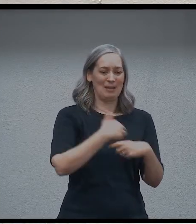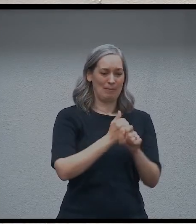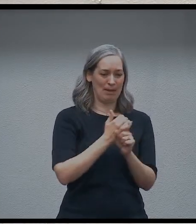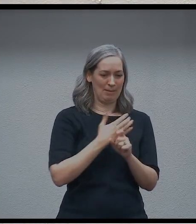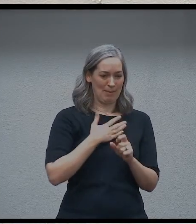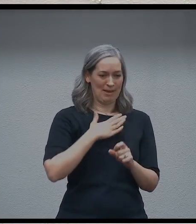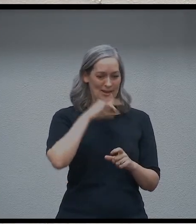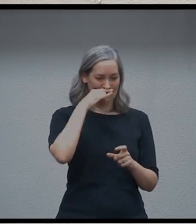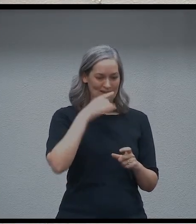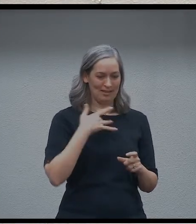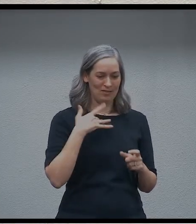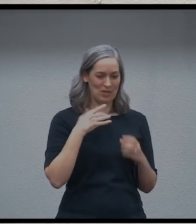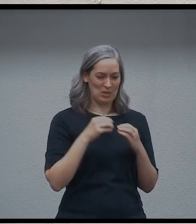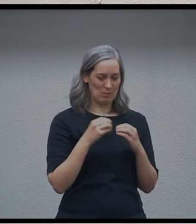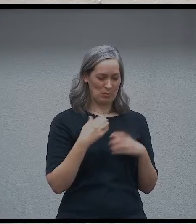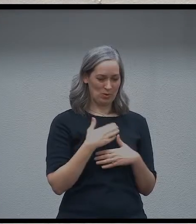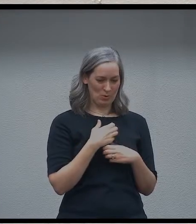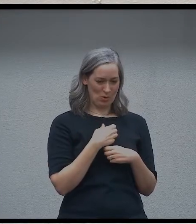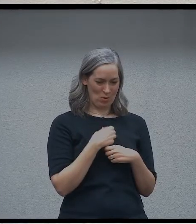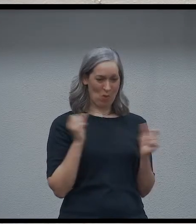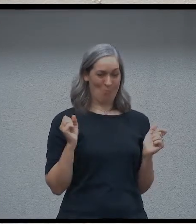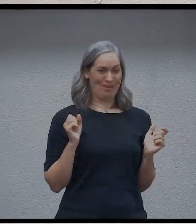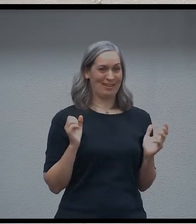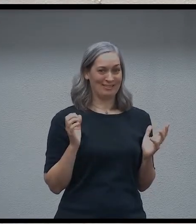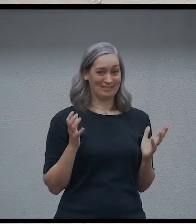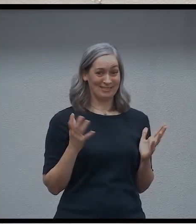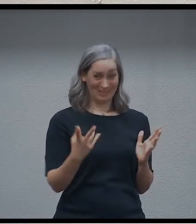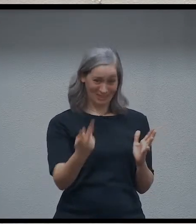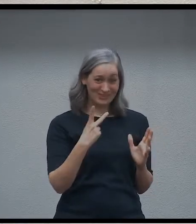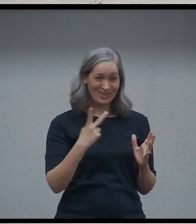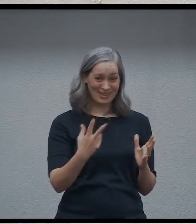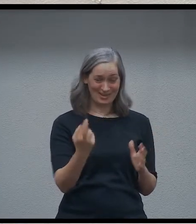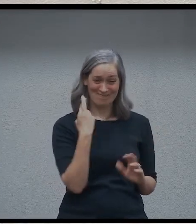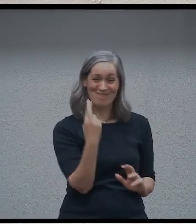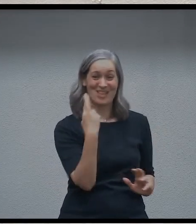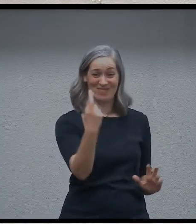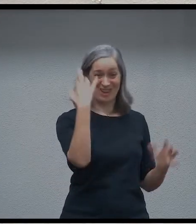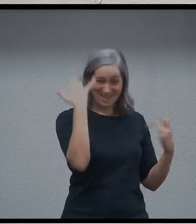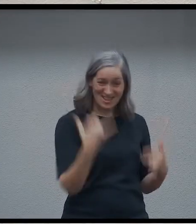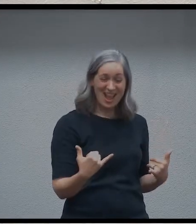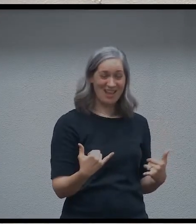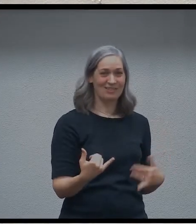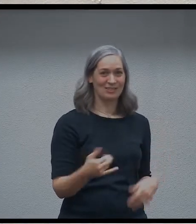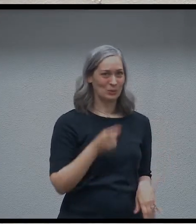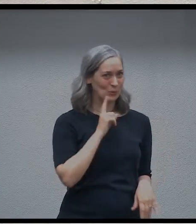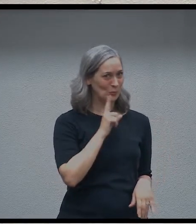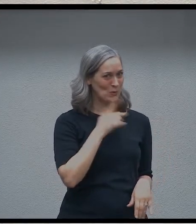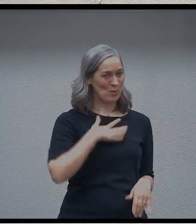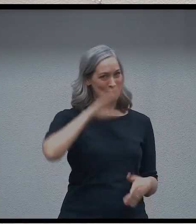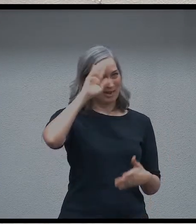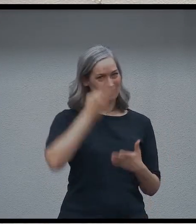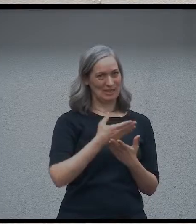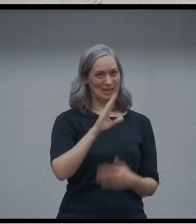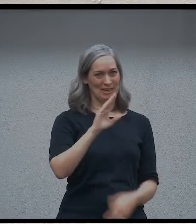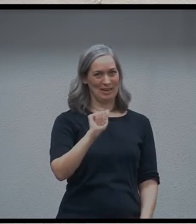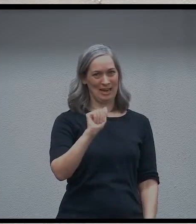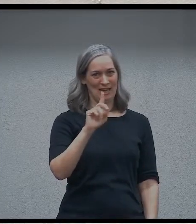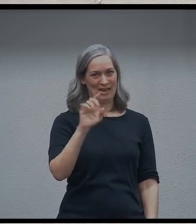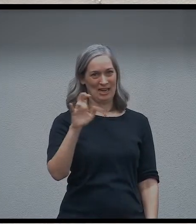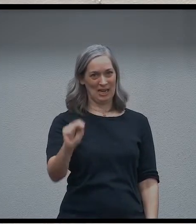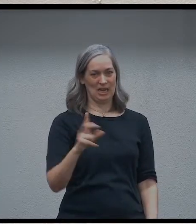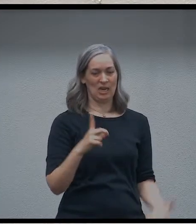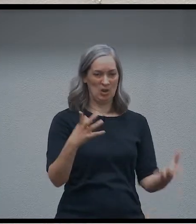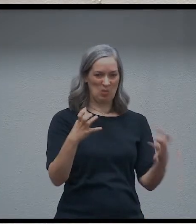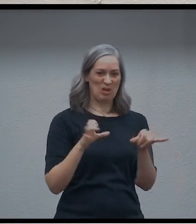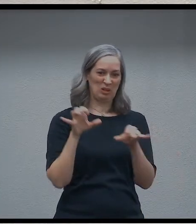open themselves up and say, listen, we're going to be best friends now. And they are. My son, Caden, is now